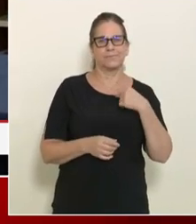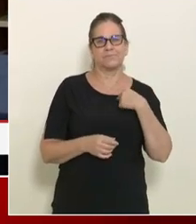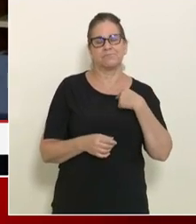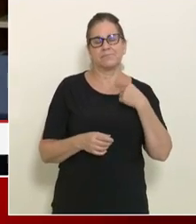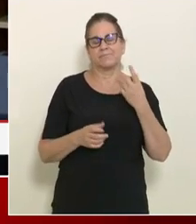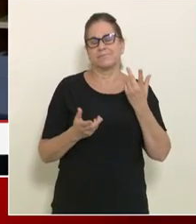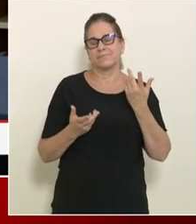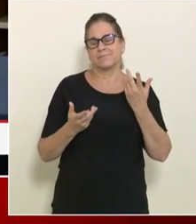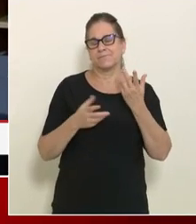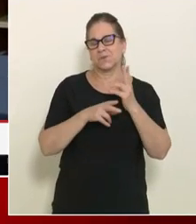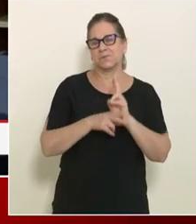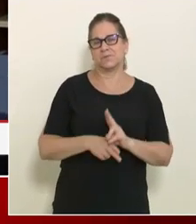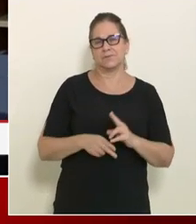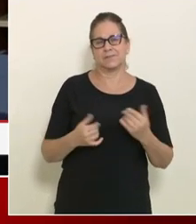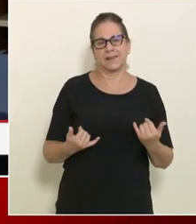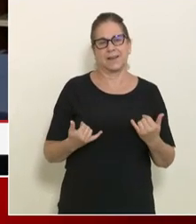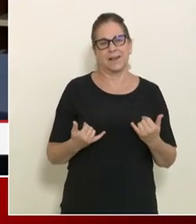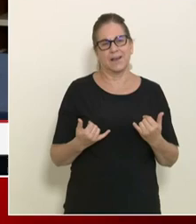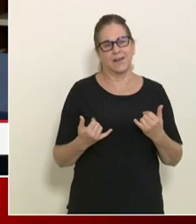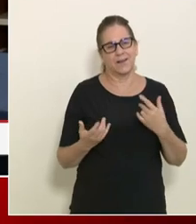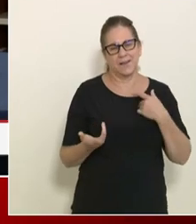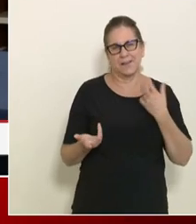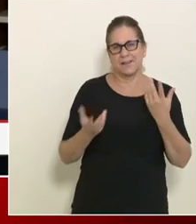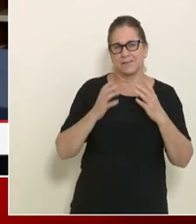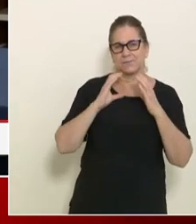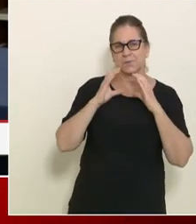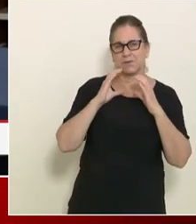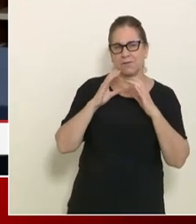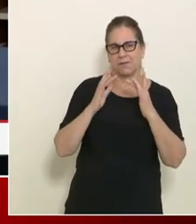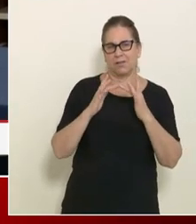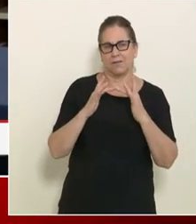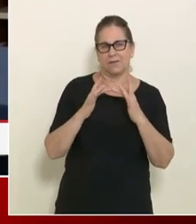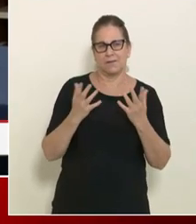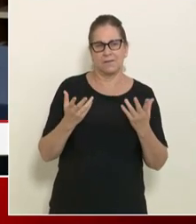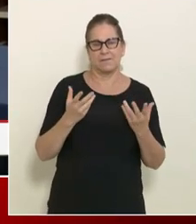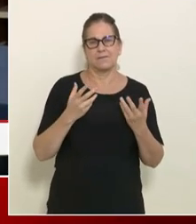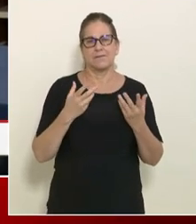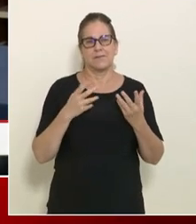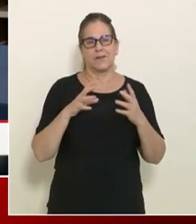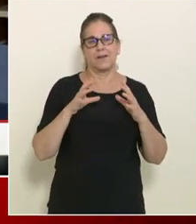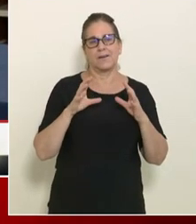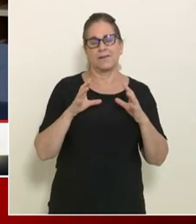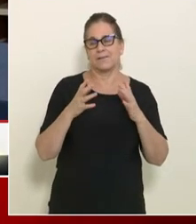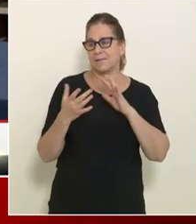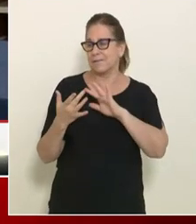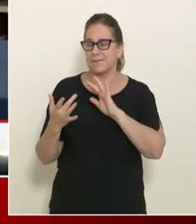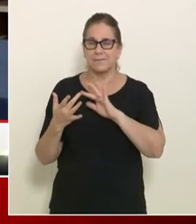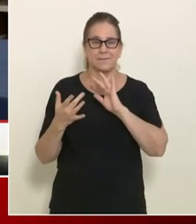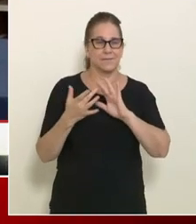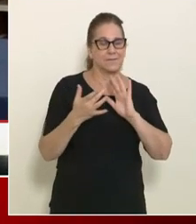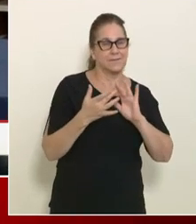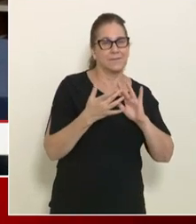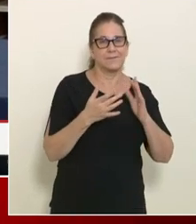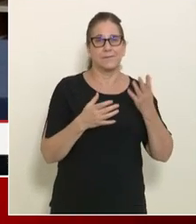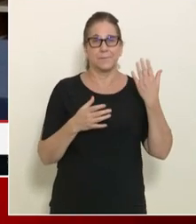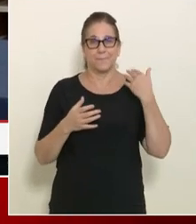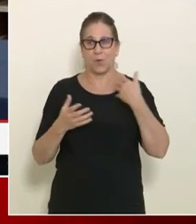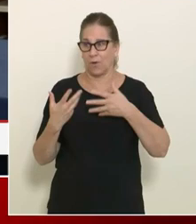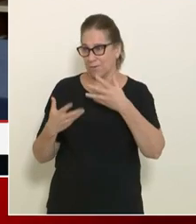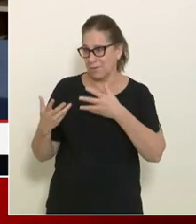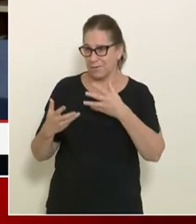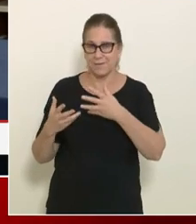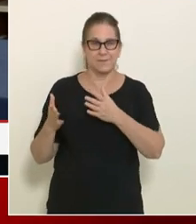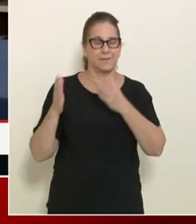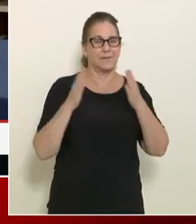But we do find ways to communicate. We always keep in touch. And as